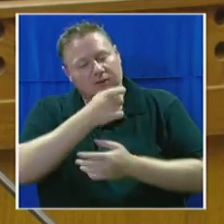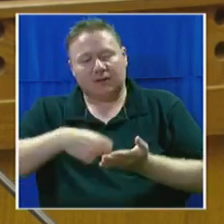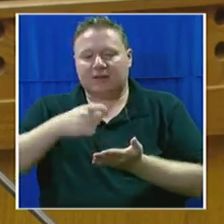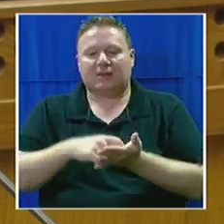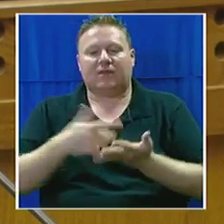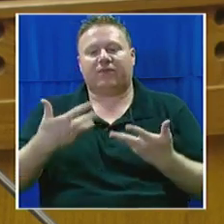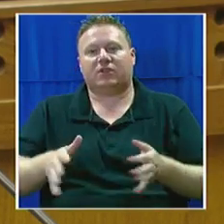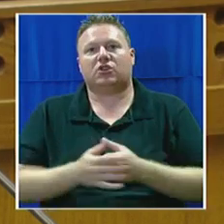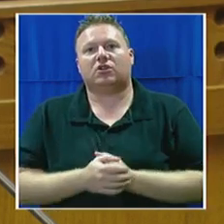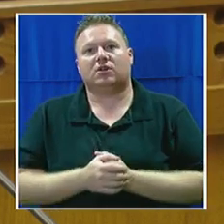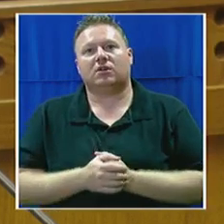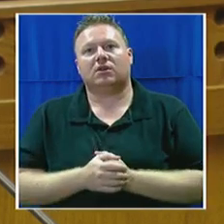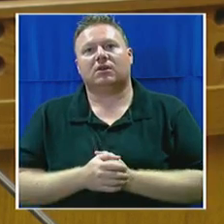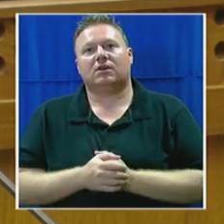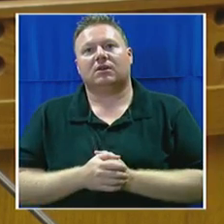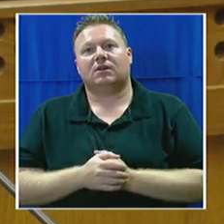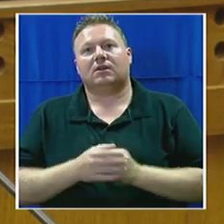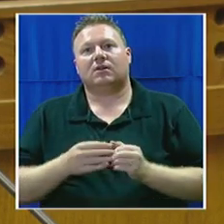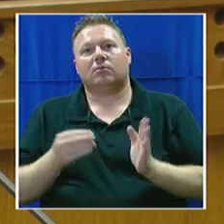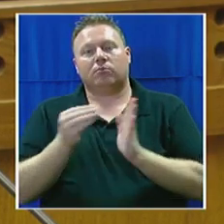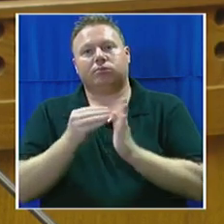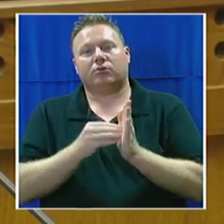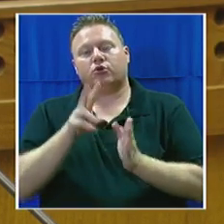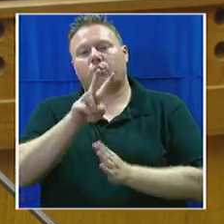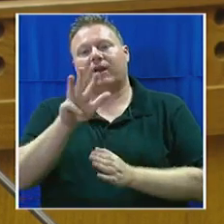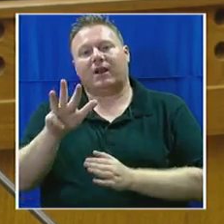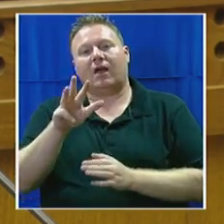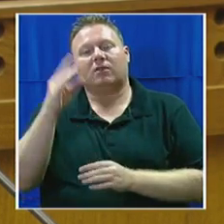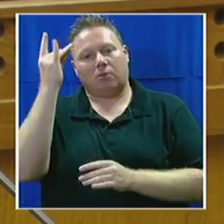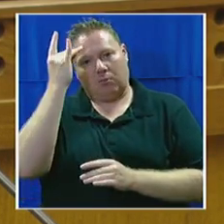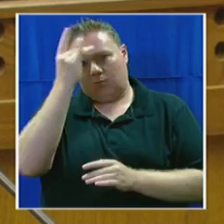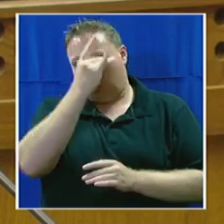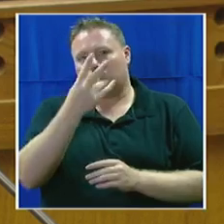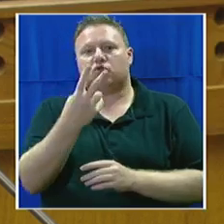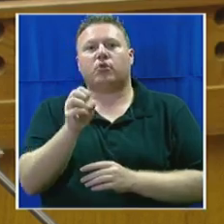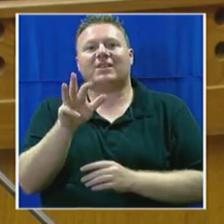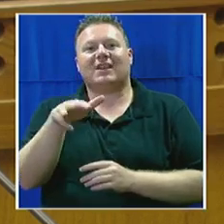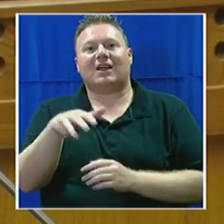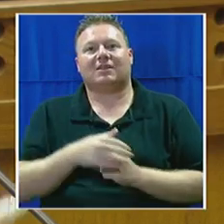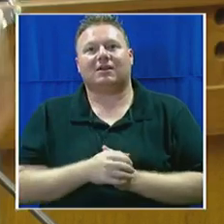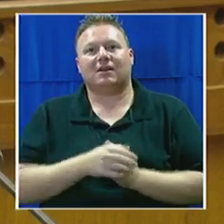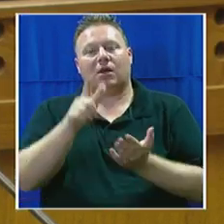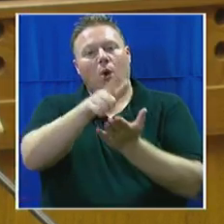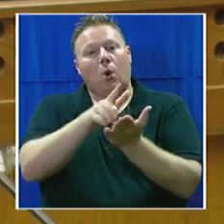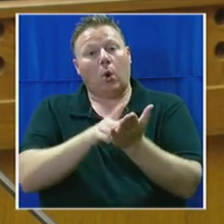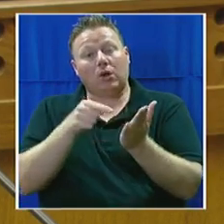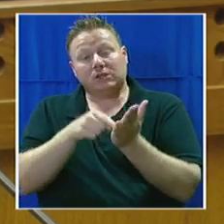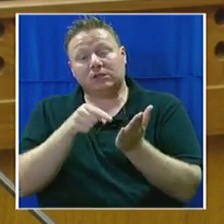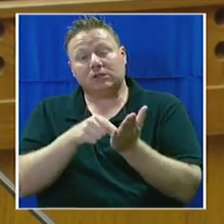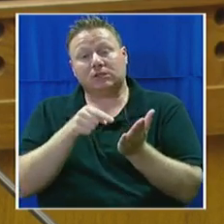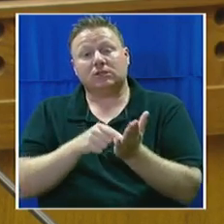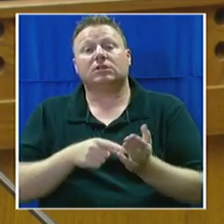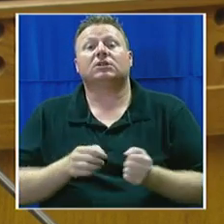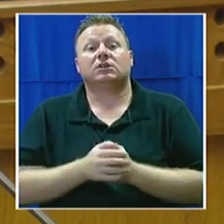Ramaphosa and was subsequently gazetted on the 29th of March 2019. The law gives the Office of